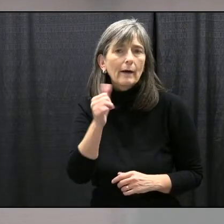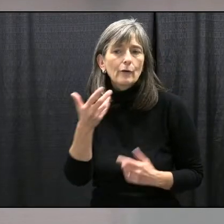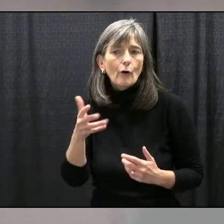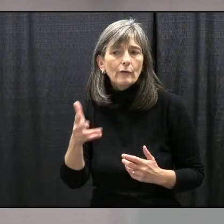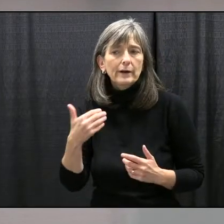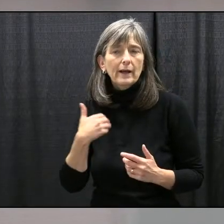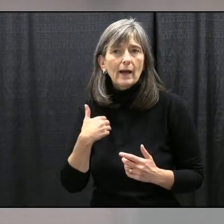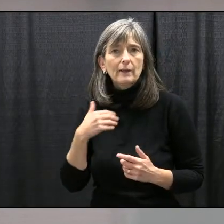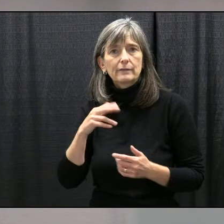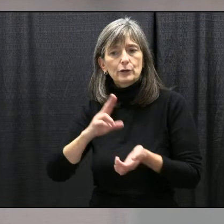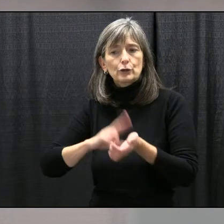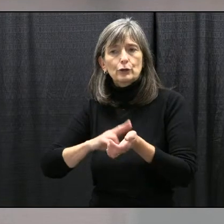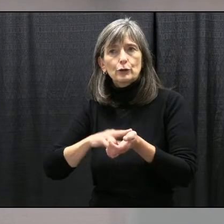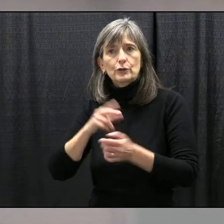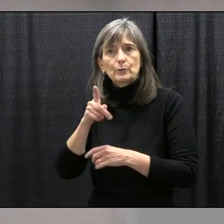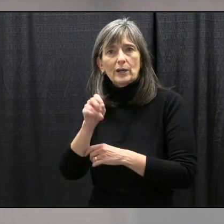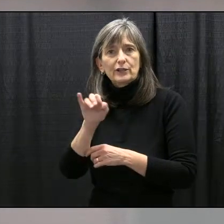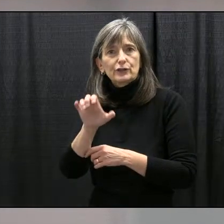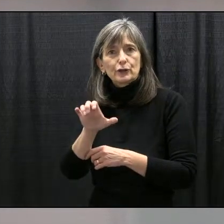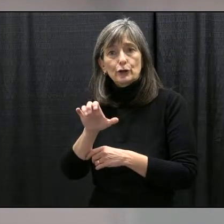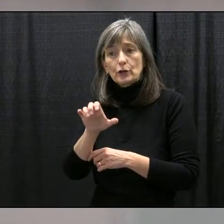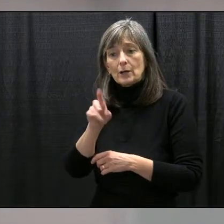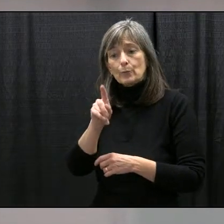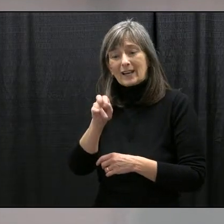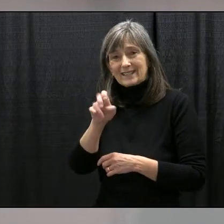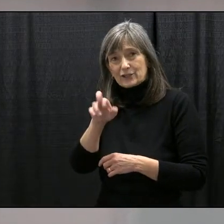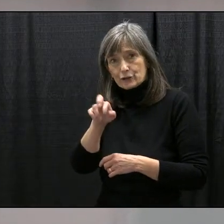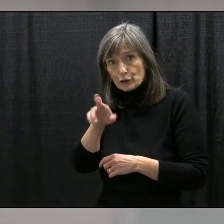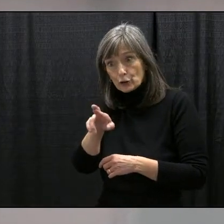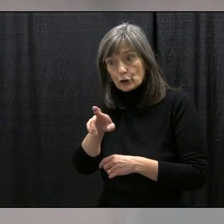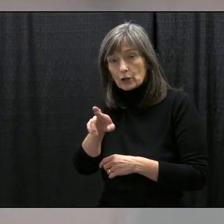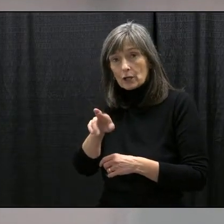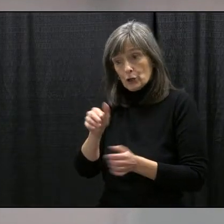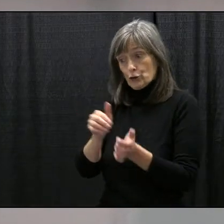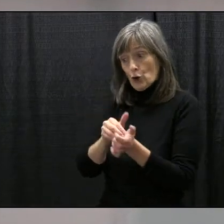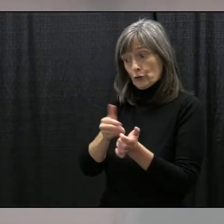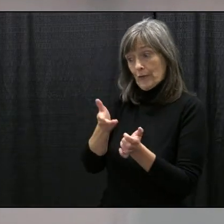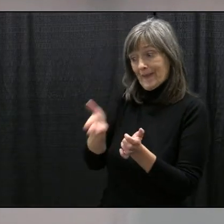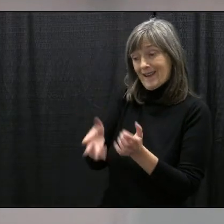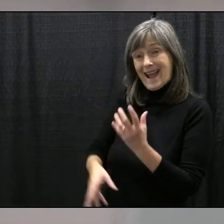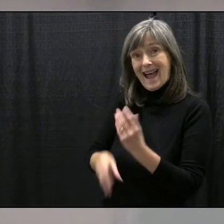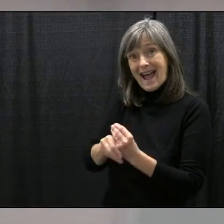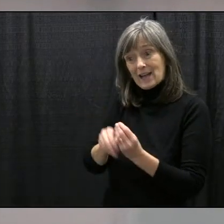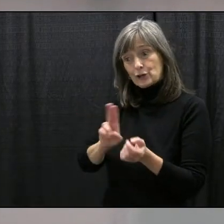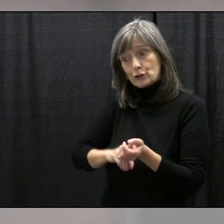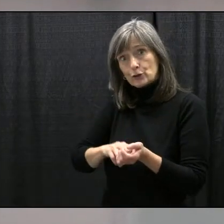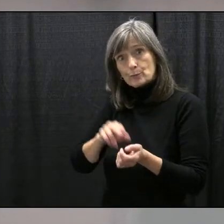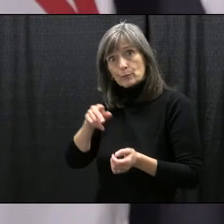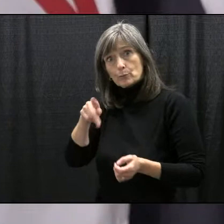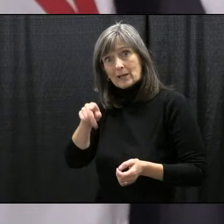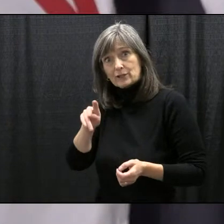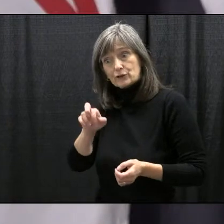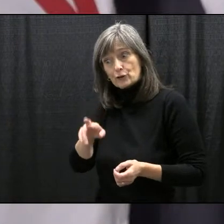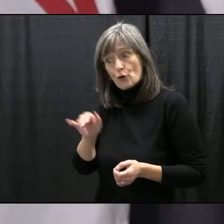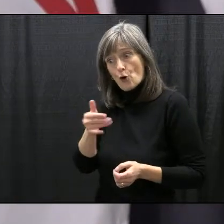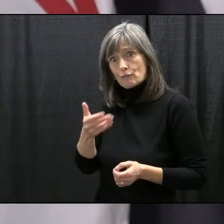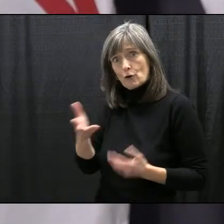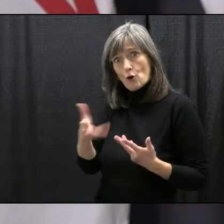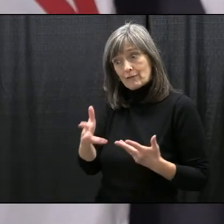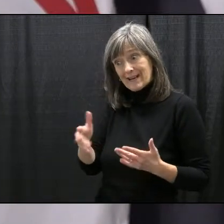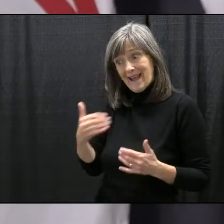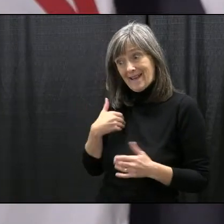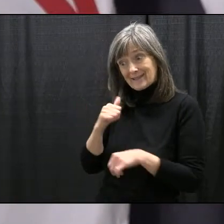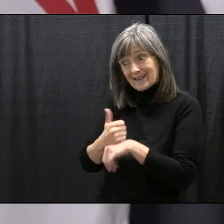practitioners in these clinics that already exist and have doctors there already established? Well, I mean,